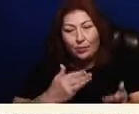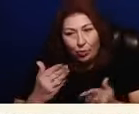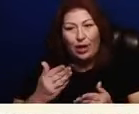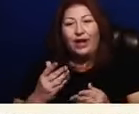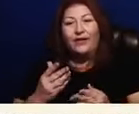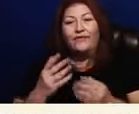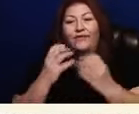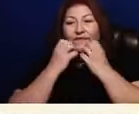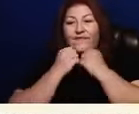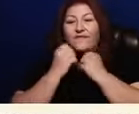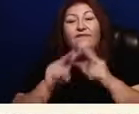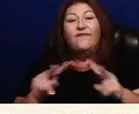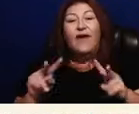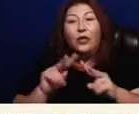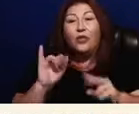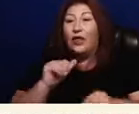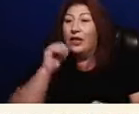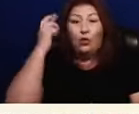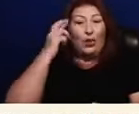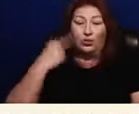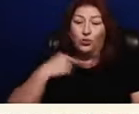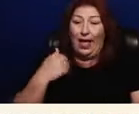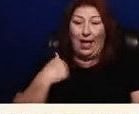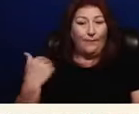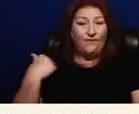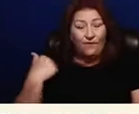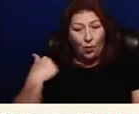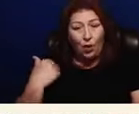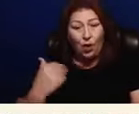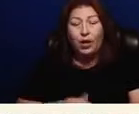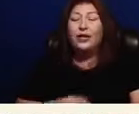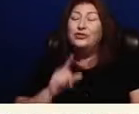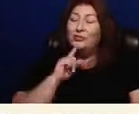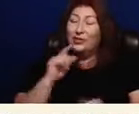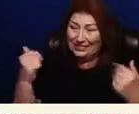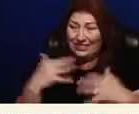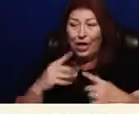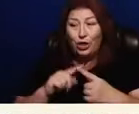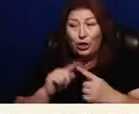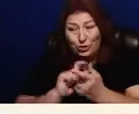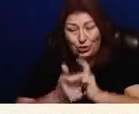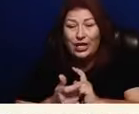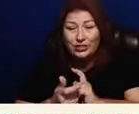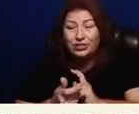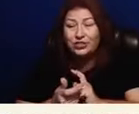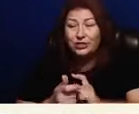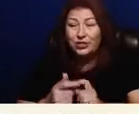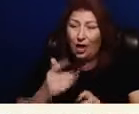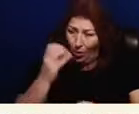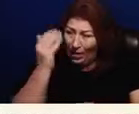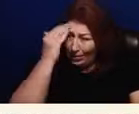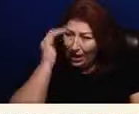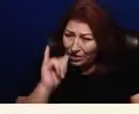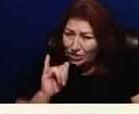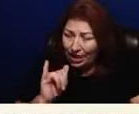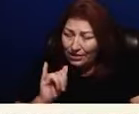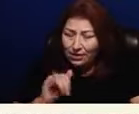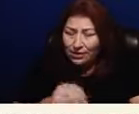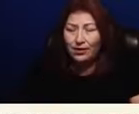didn't realize that we had before. It is scary to change. I want to acknowledge that. You know,